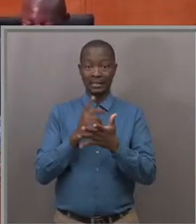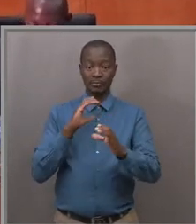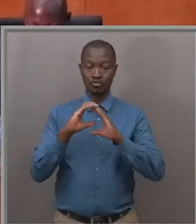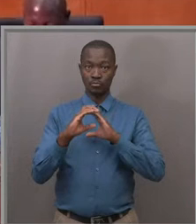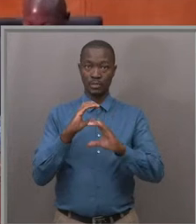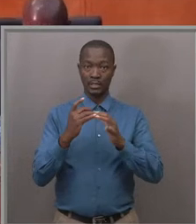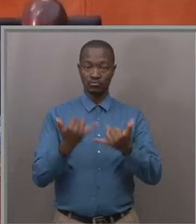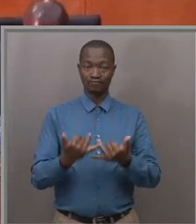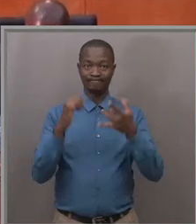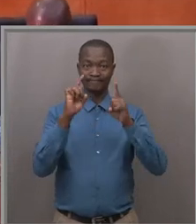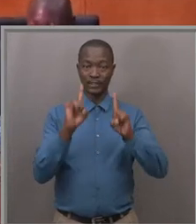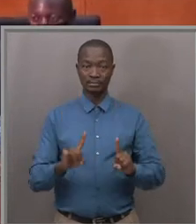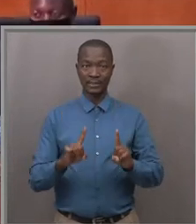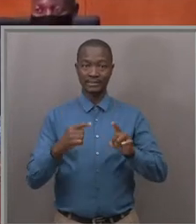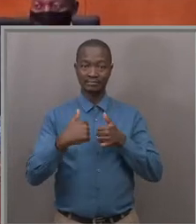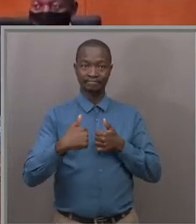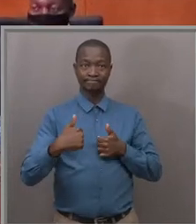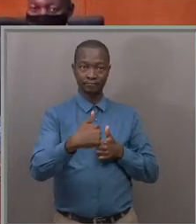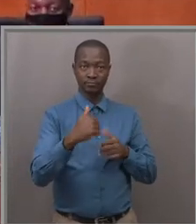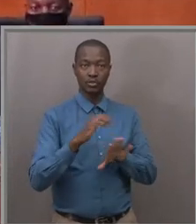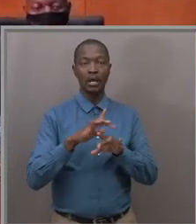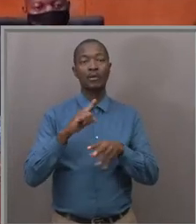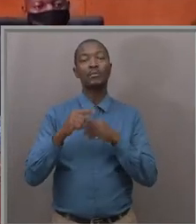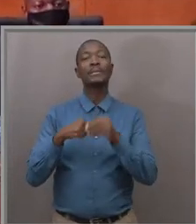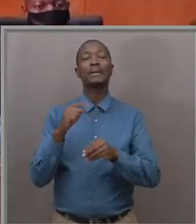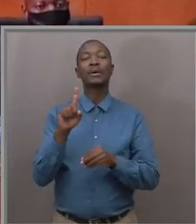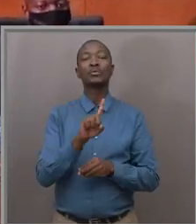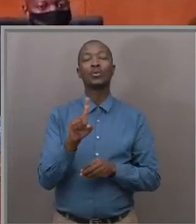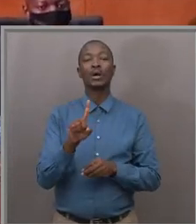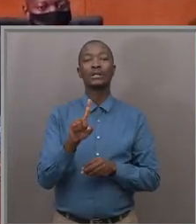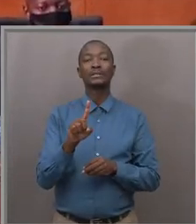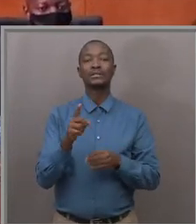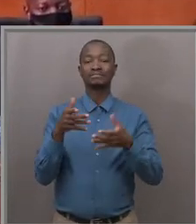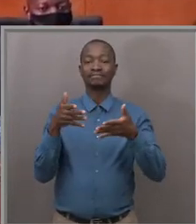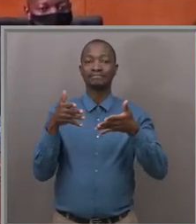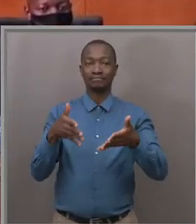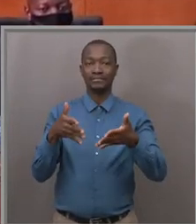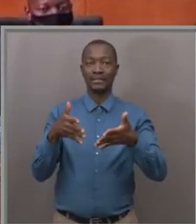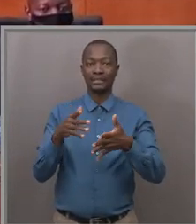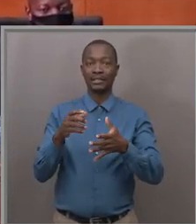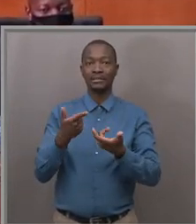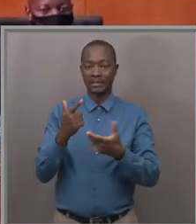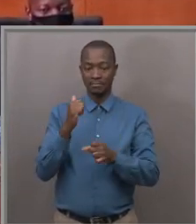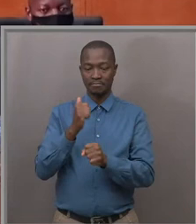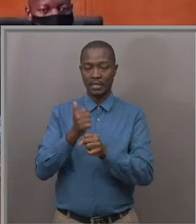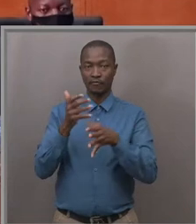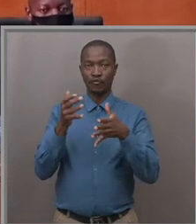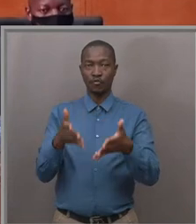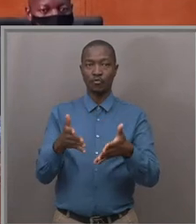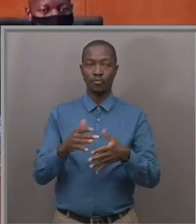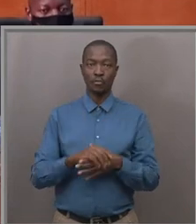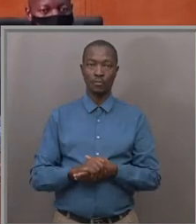special sitting will be the business for which it has been designated.